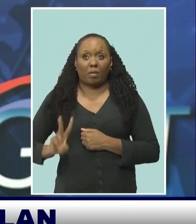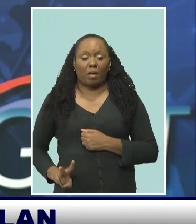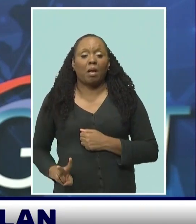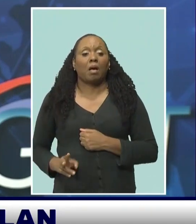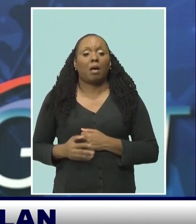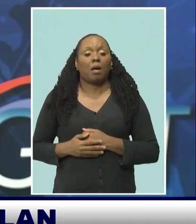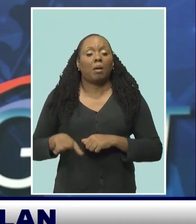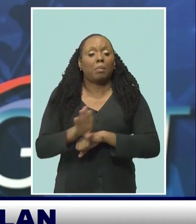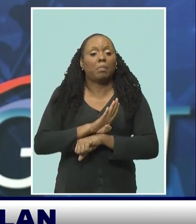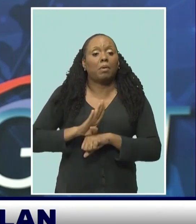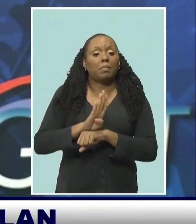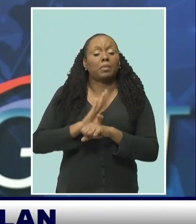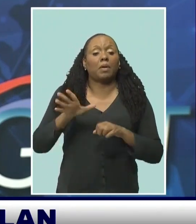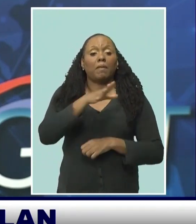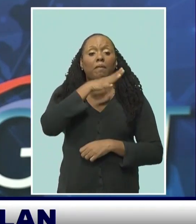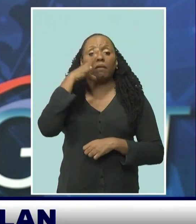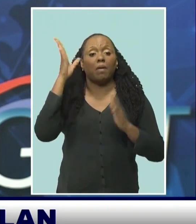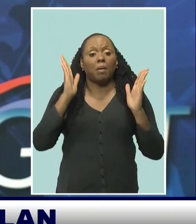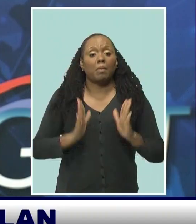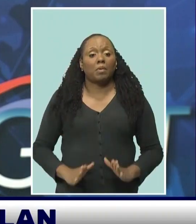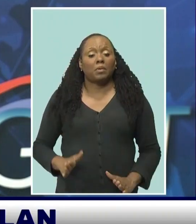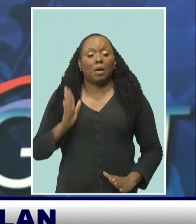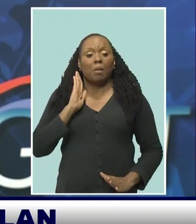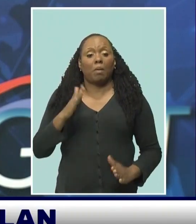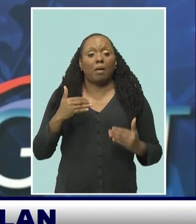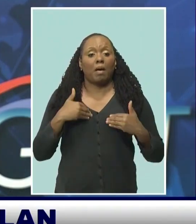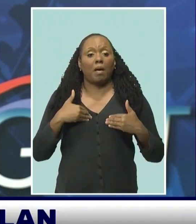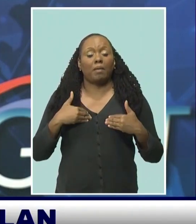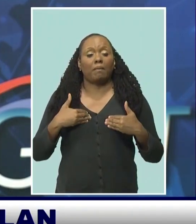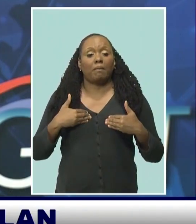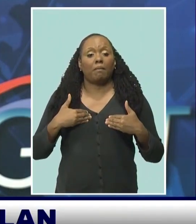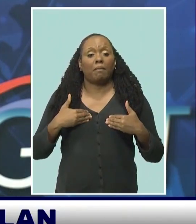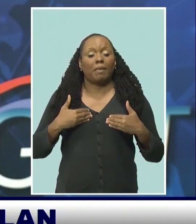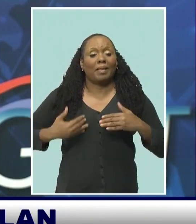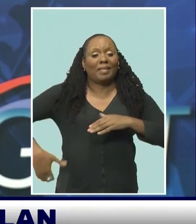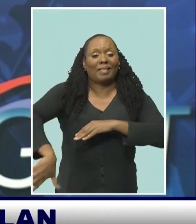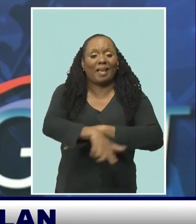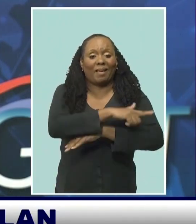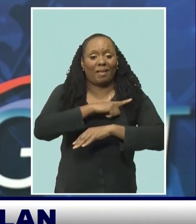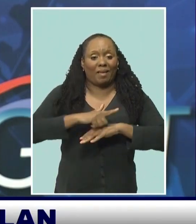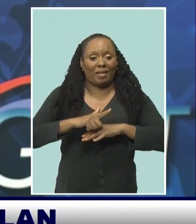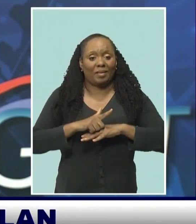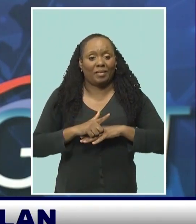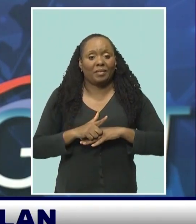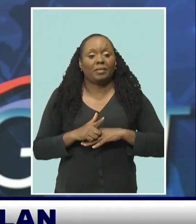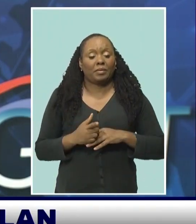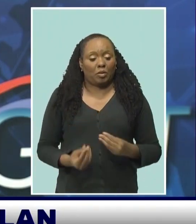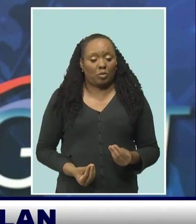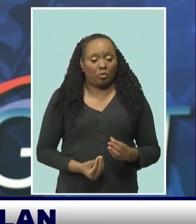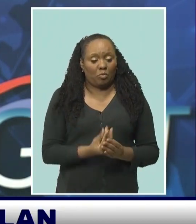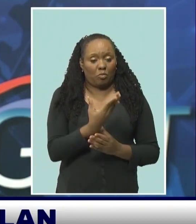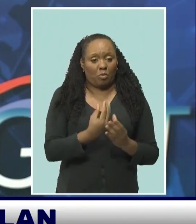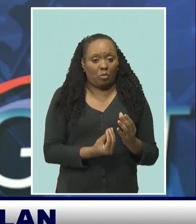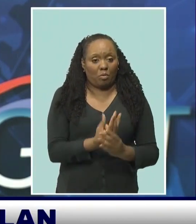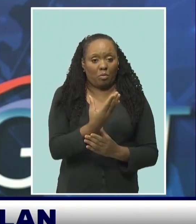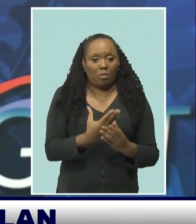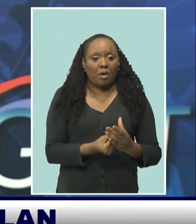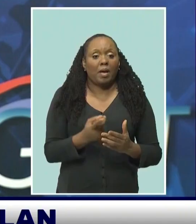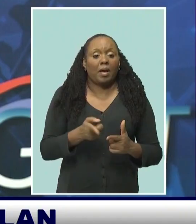farmers will get the opportunity to cultivate land in those countries to send back home food which cannot be grown